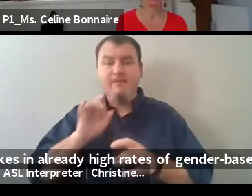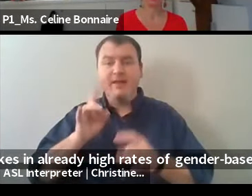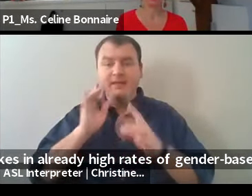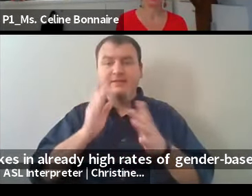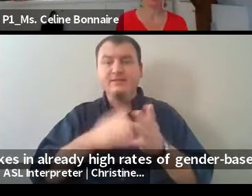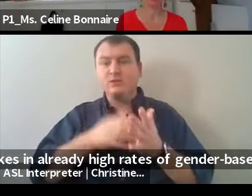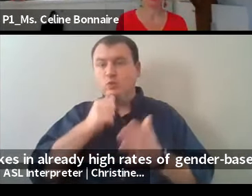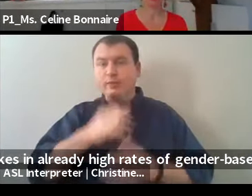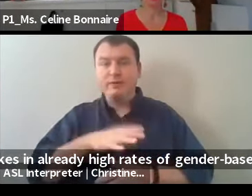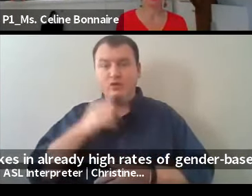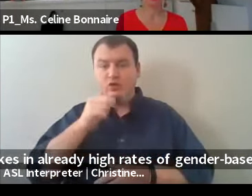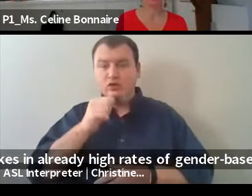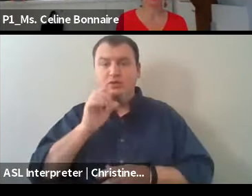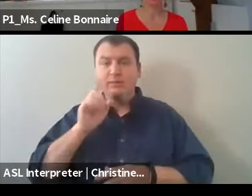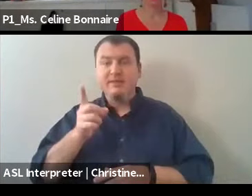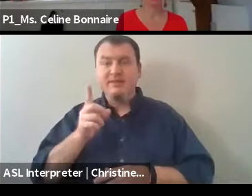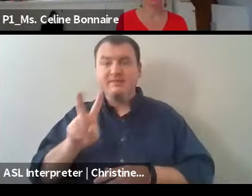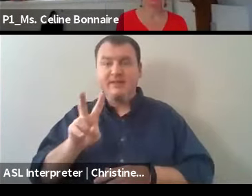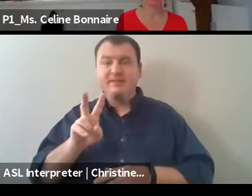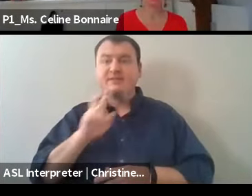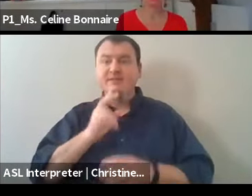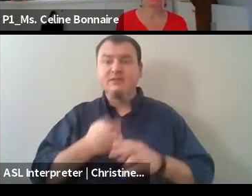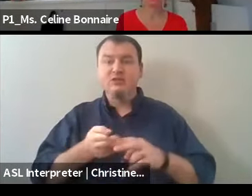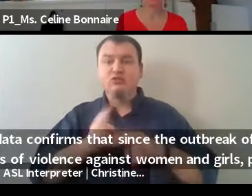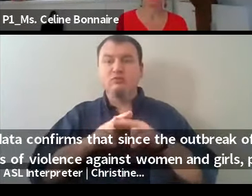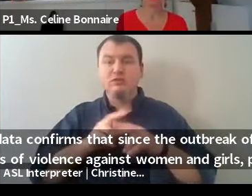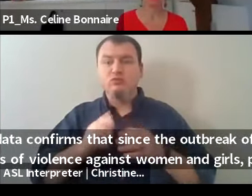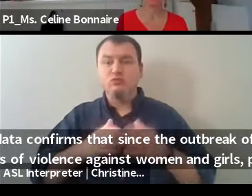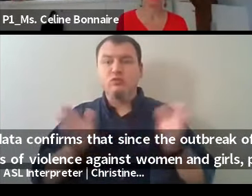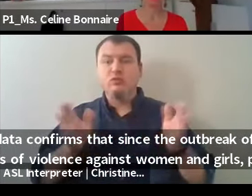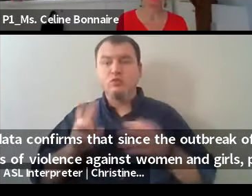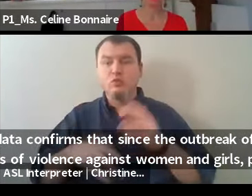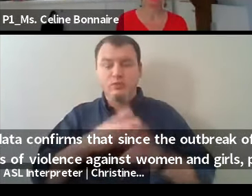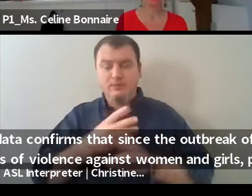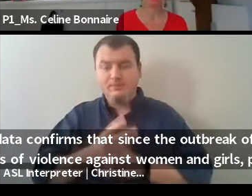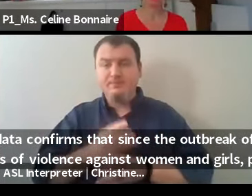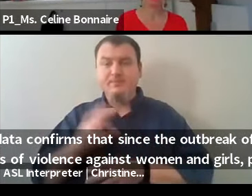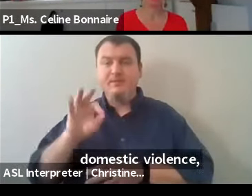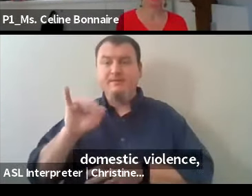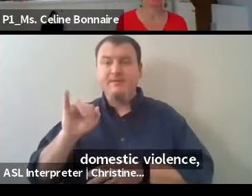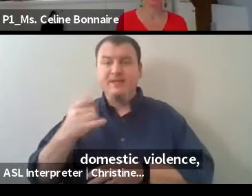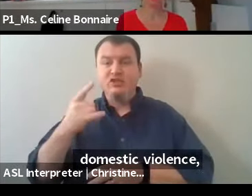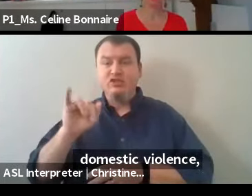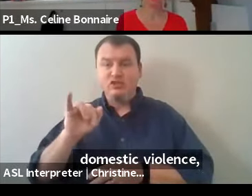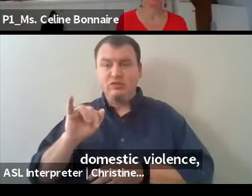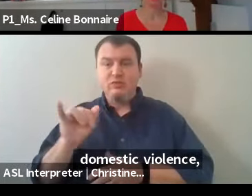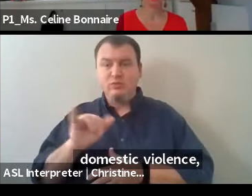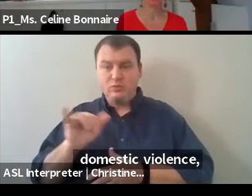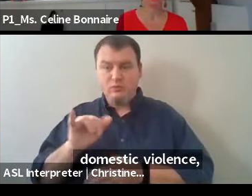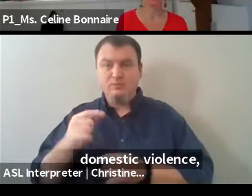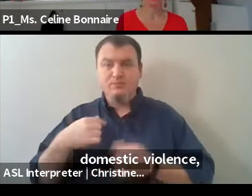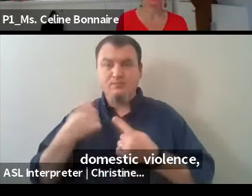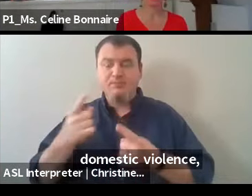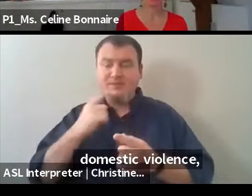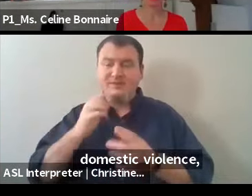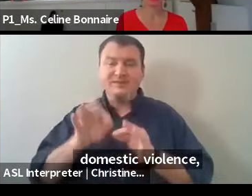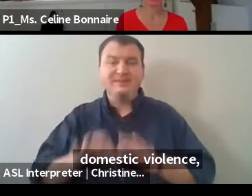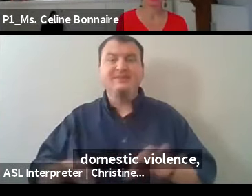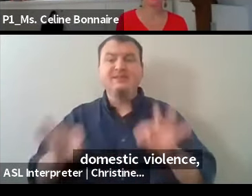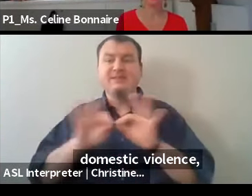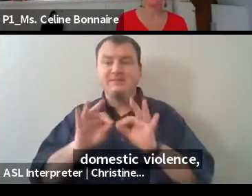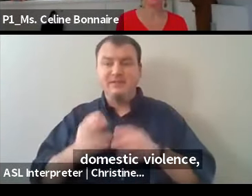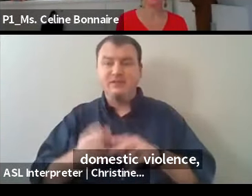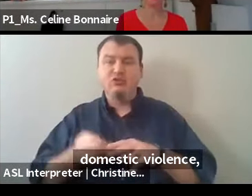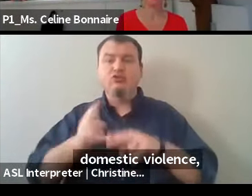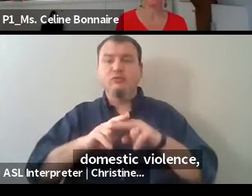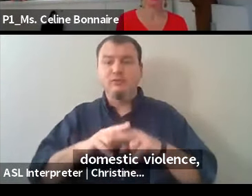particularly domestic violence, has increased across the world. In Fiji, there's also been a significant increase in calls to